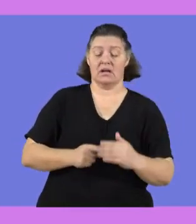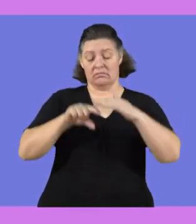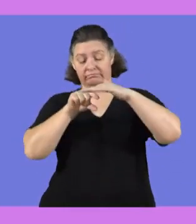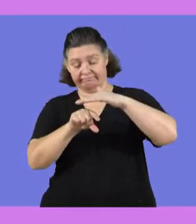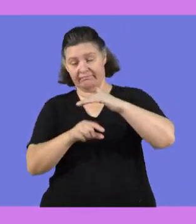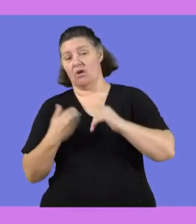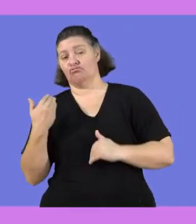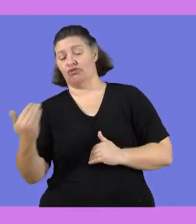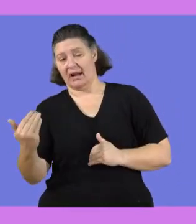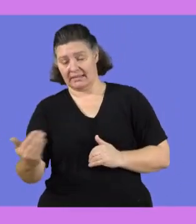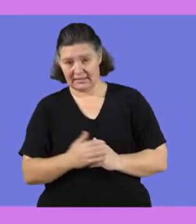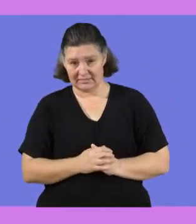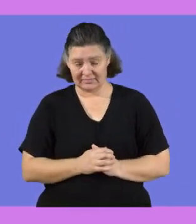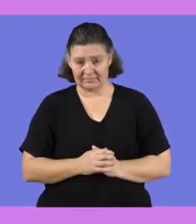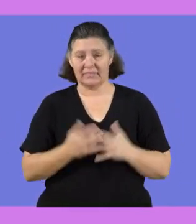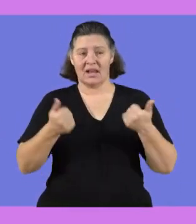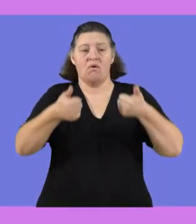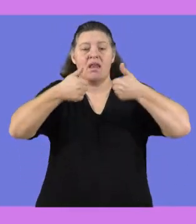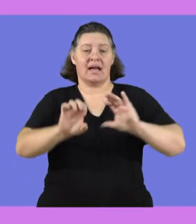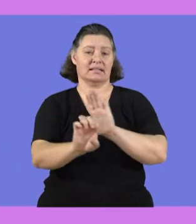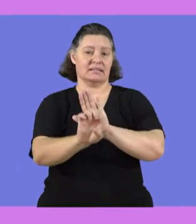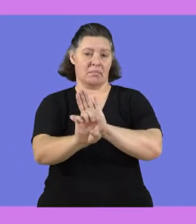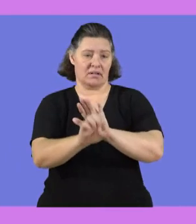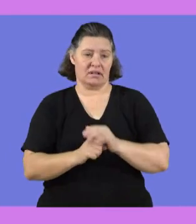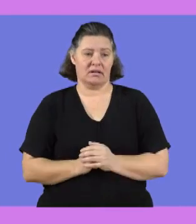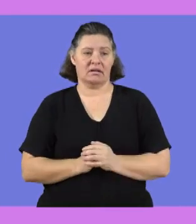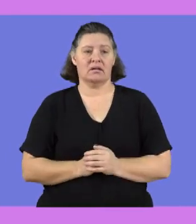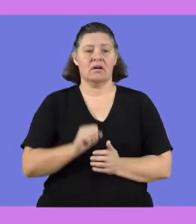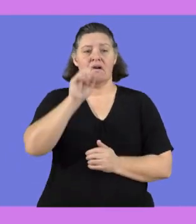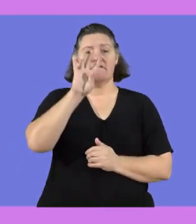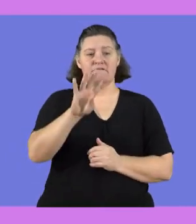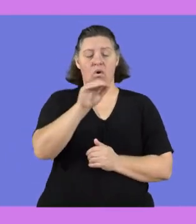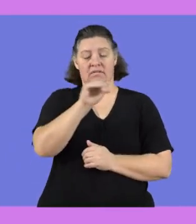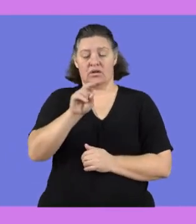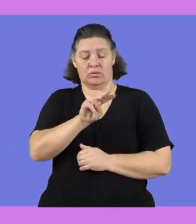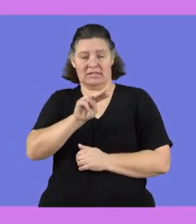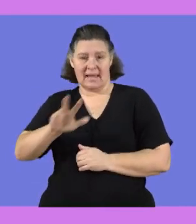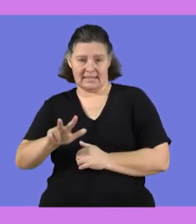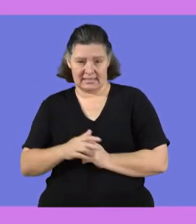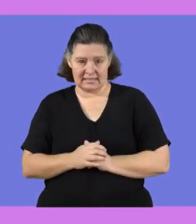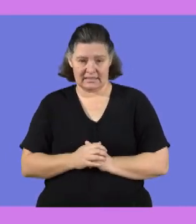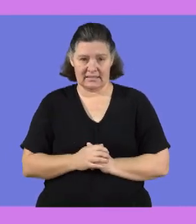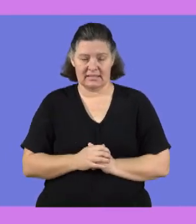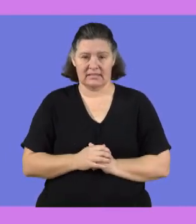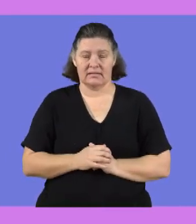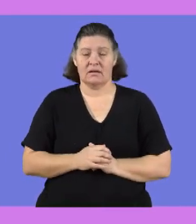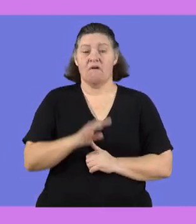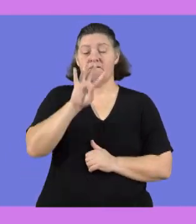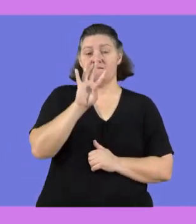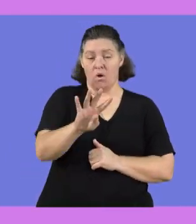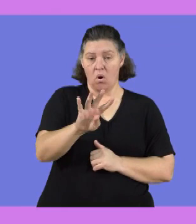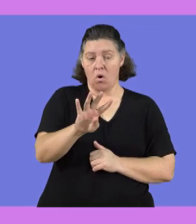side, denominator on the right-hand side. Let us see the next example. 4 divided by